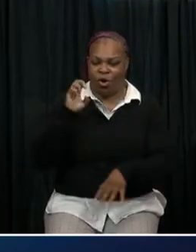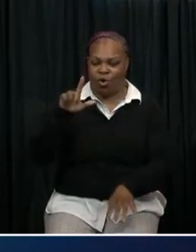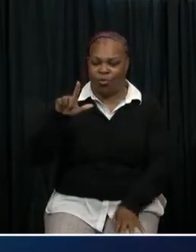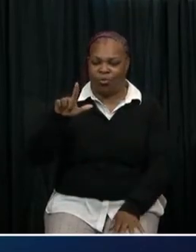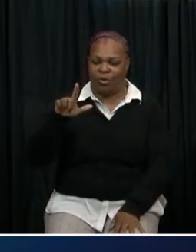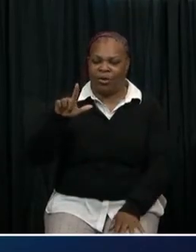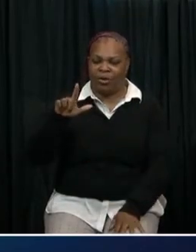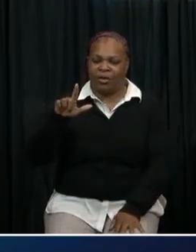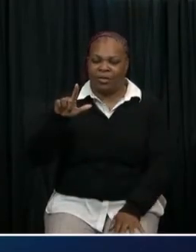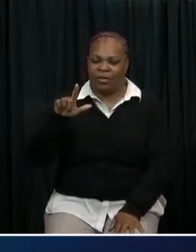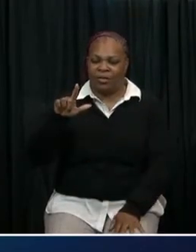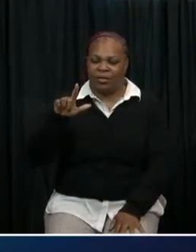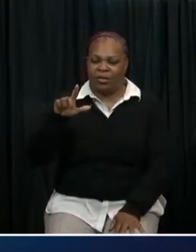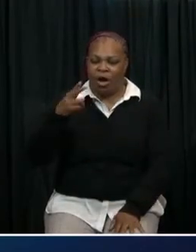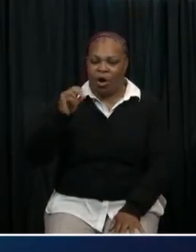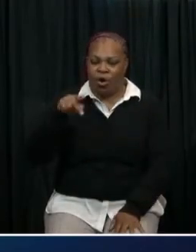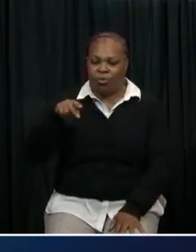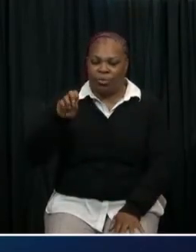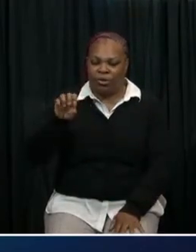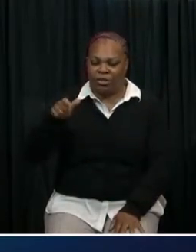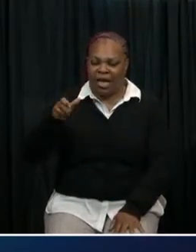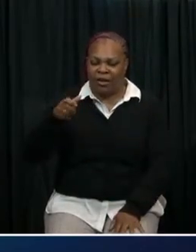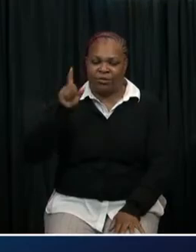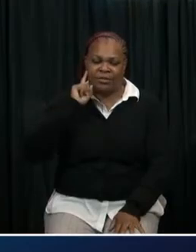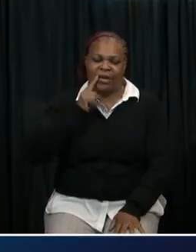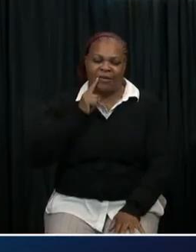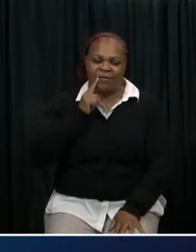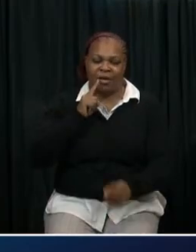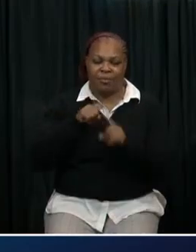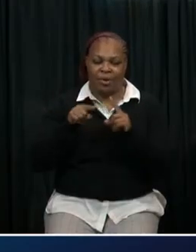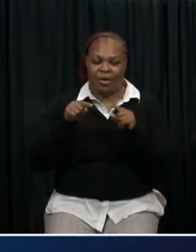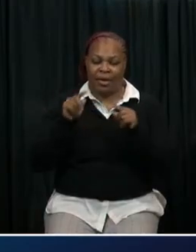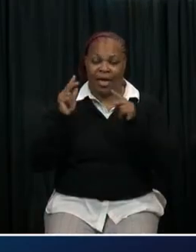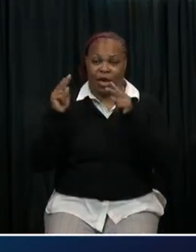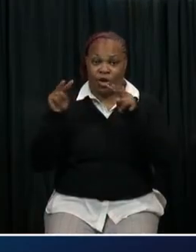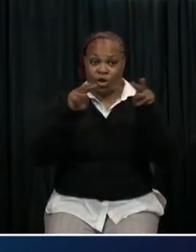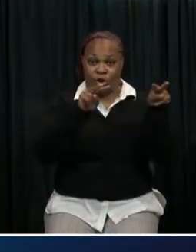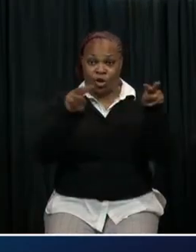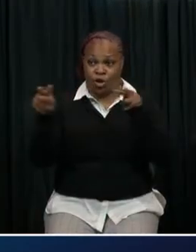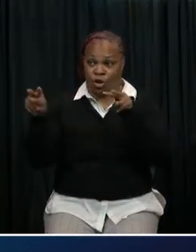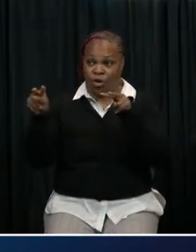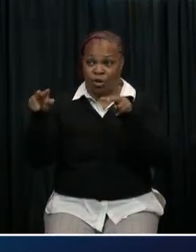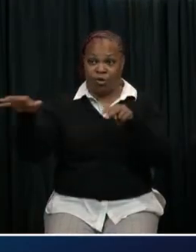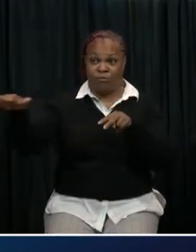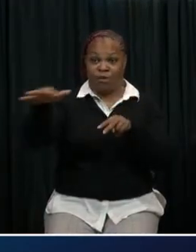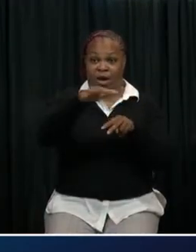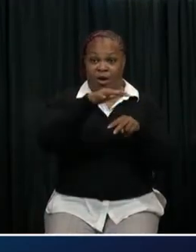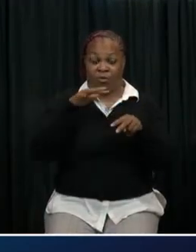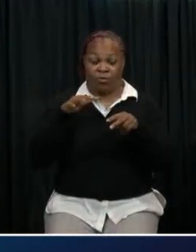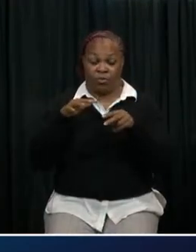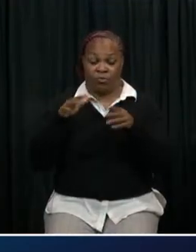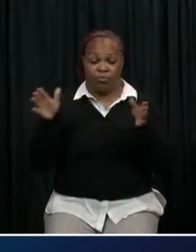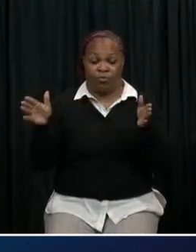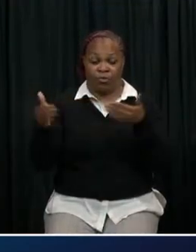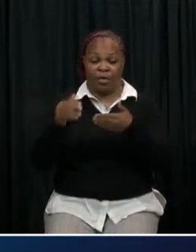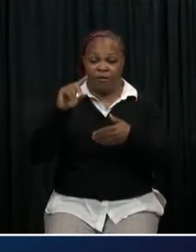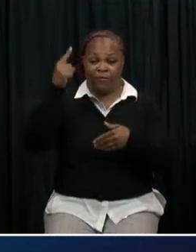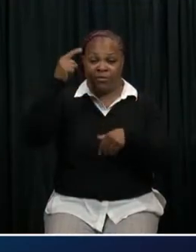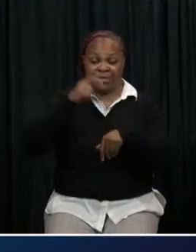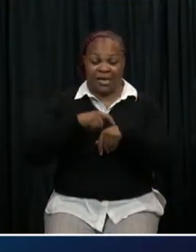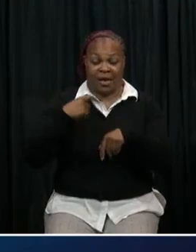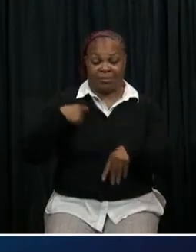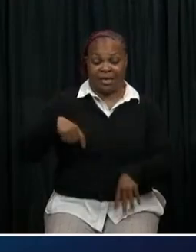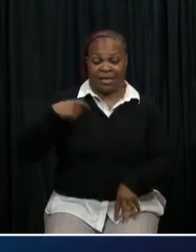interpreting. But I wanted to let you know that as I look around this room, this is the first time that I have been here as a